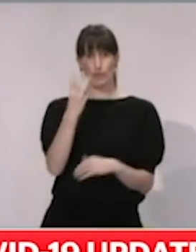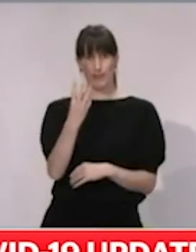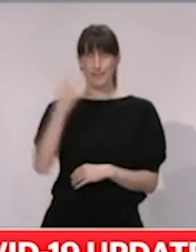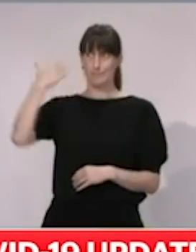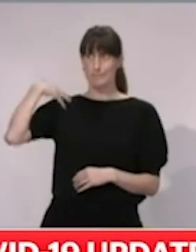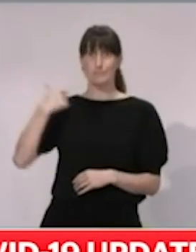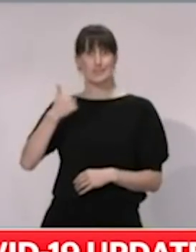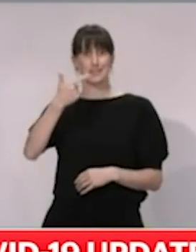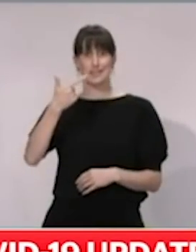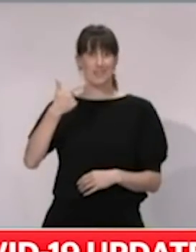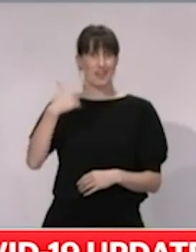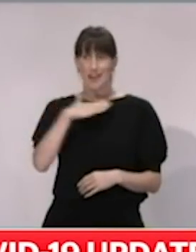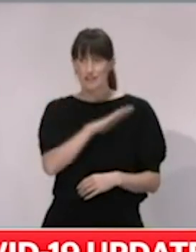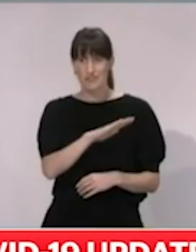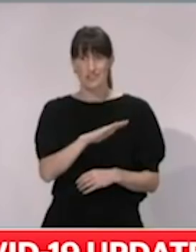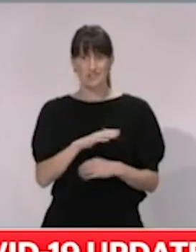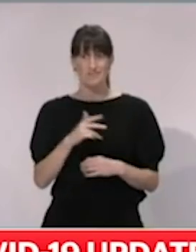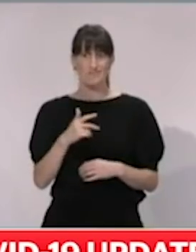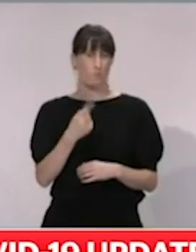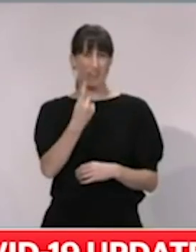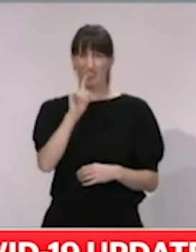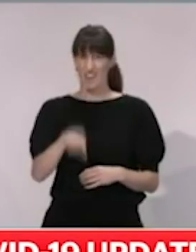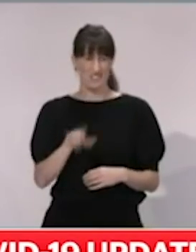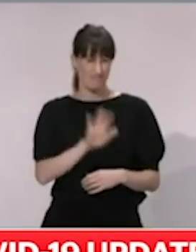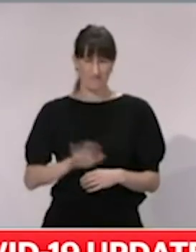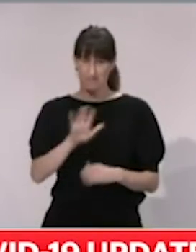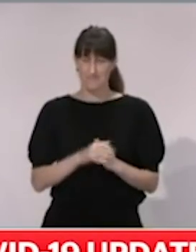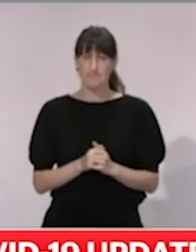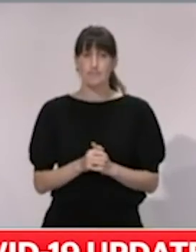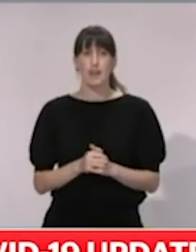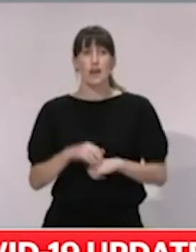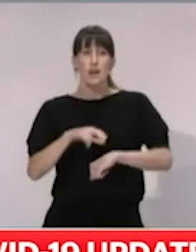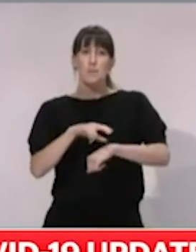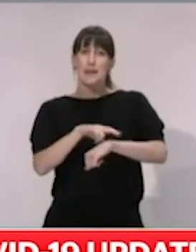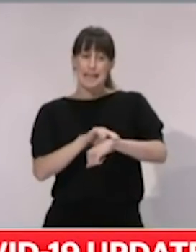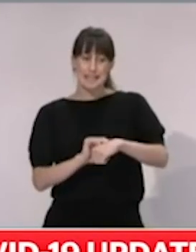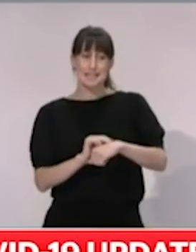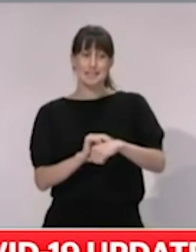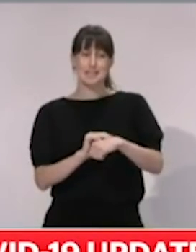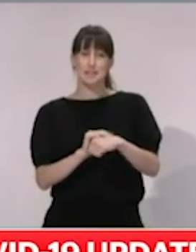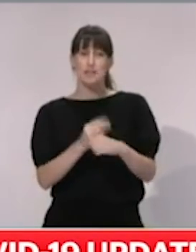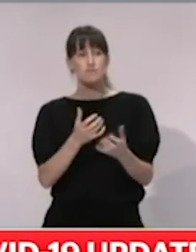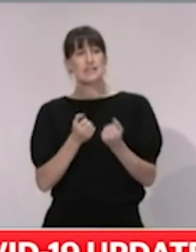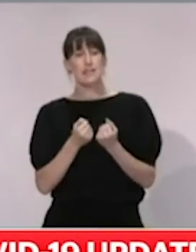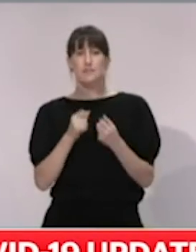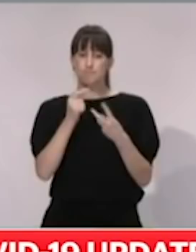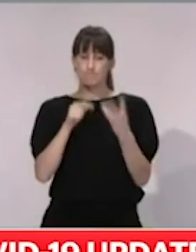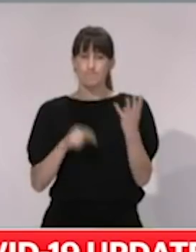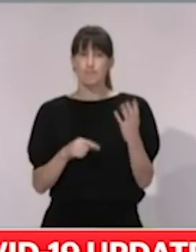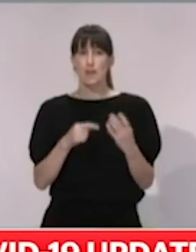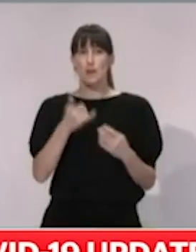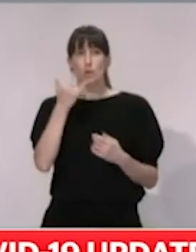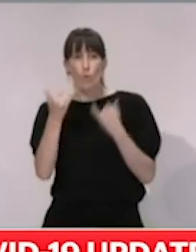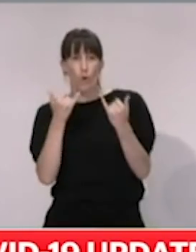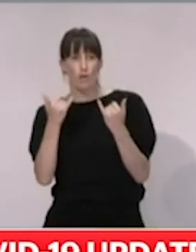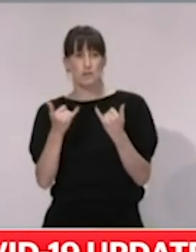Since Level 2, we've had 983 breaches reported to police, mostly through the 10.5 phone line. About 700 of